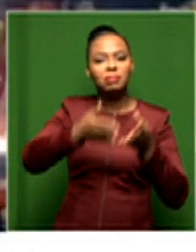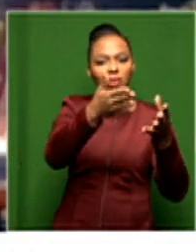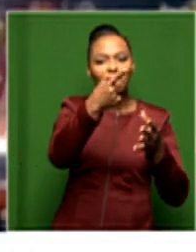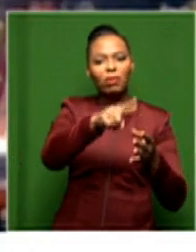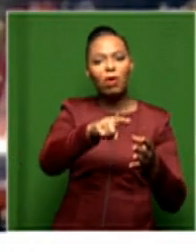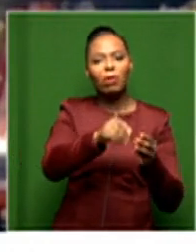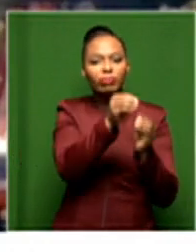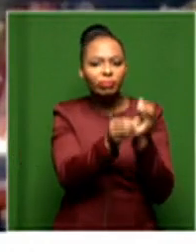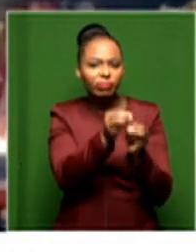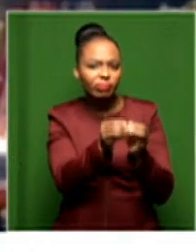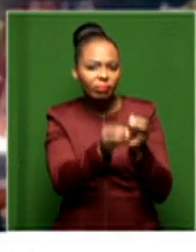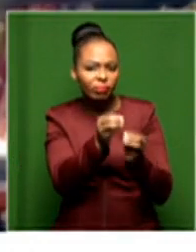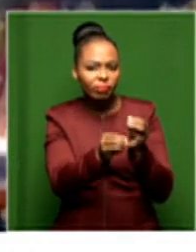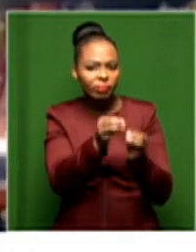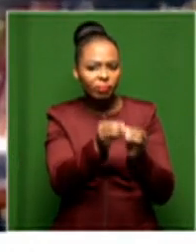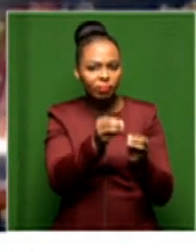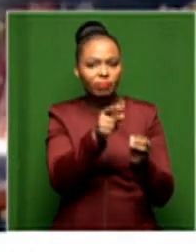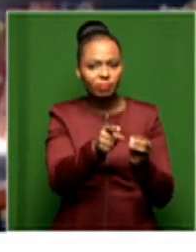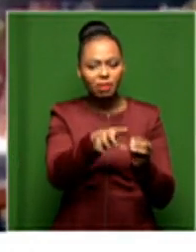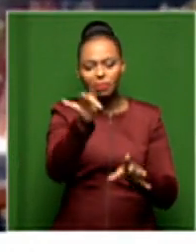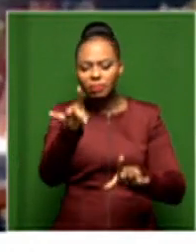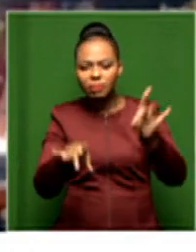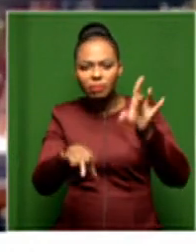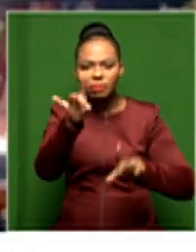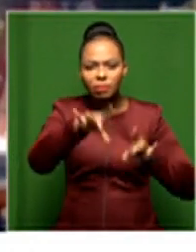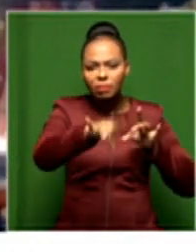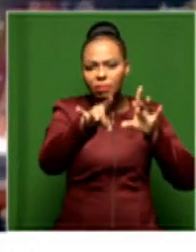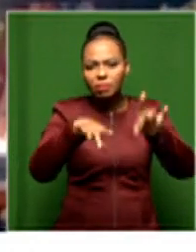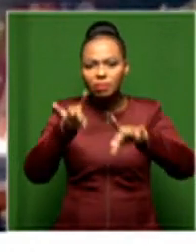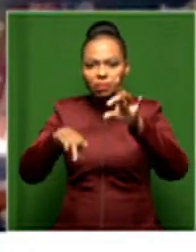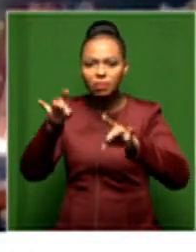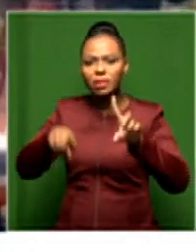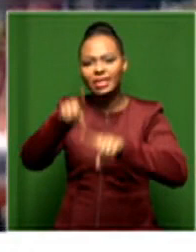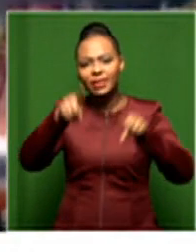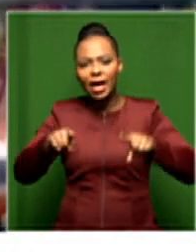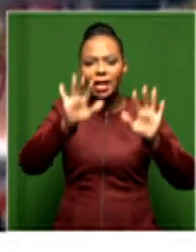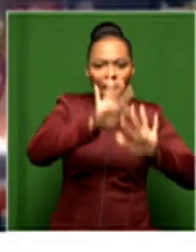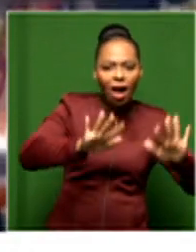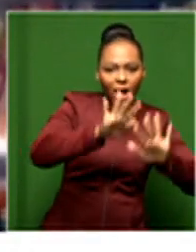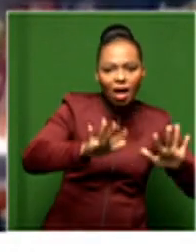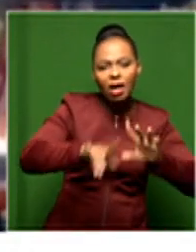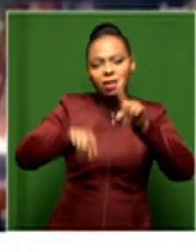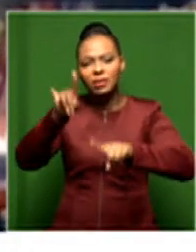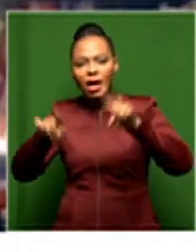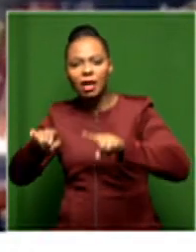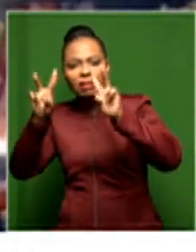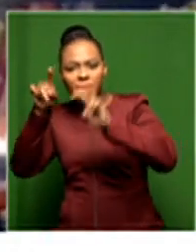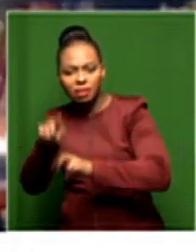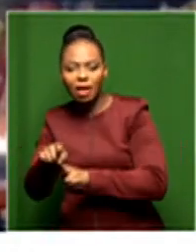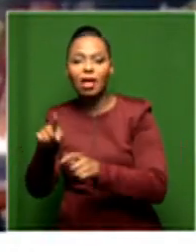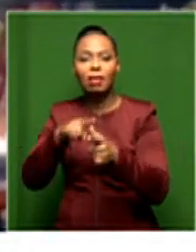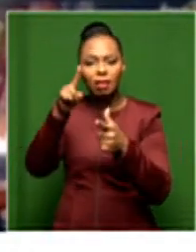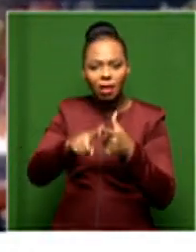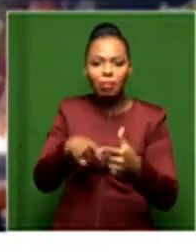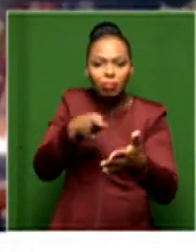plastic into different grades and colors. There it's washed and processed into pellet. We then purchase this pellet and run it